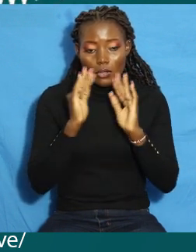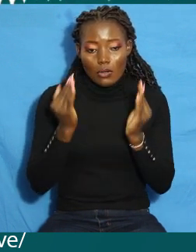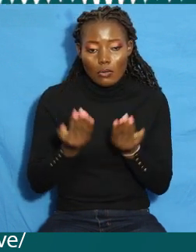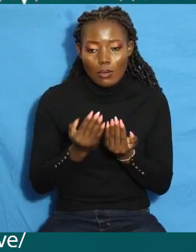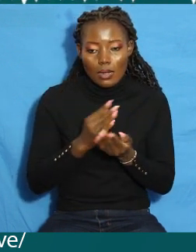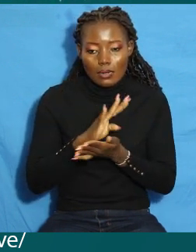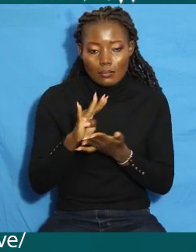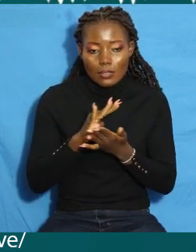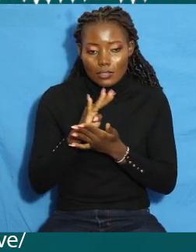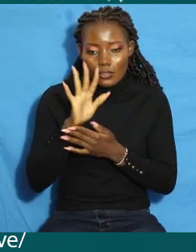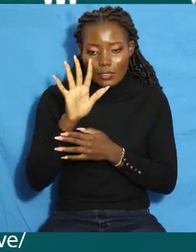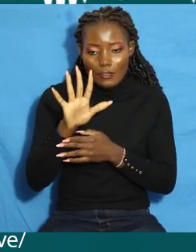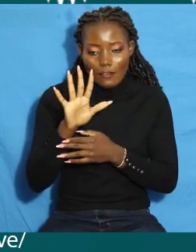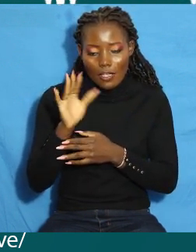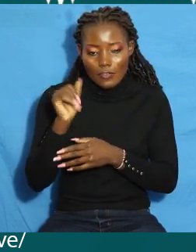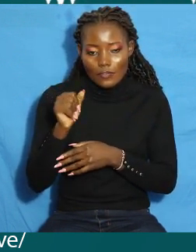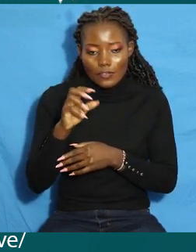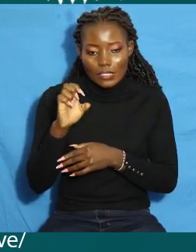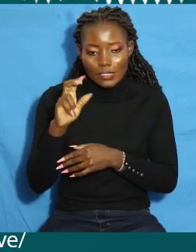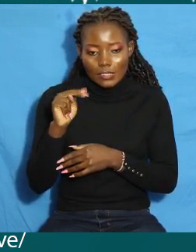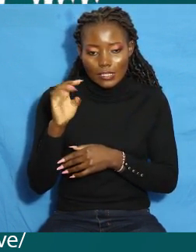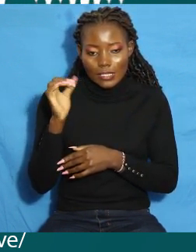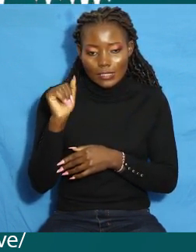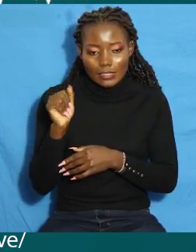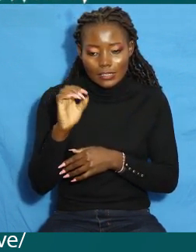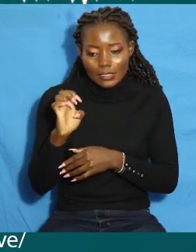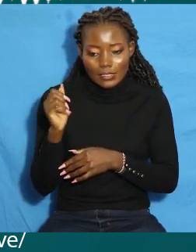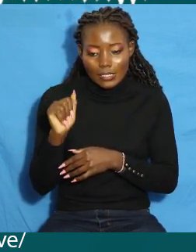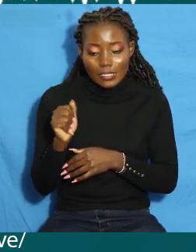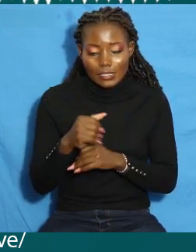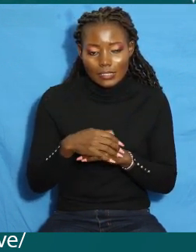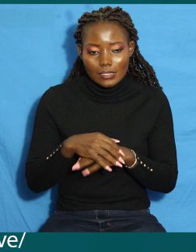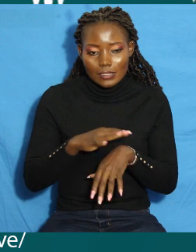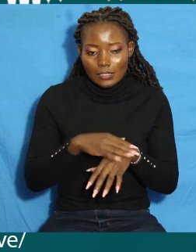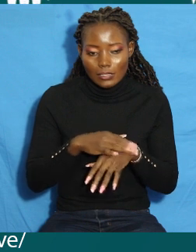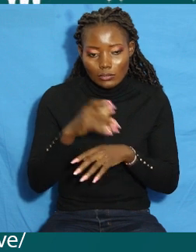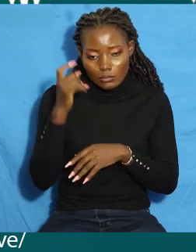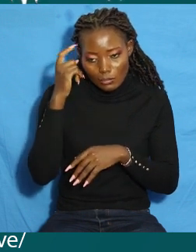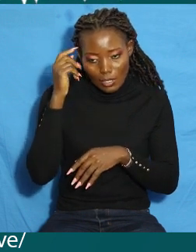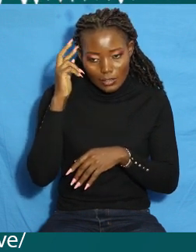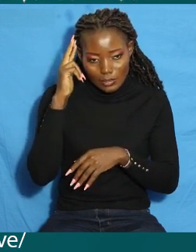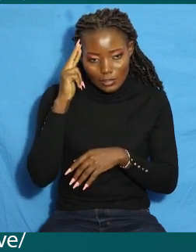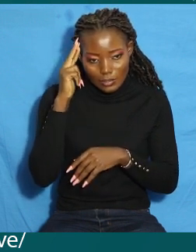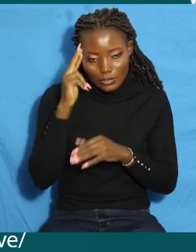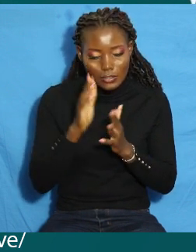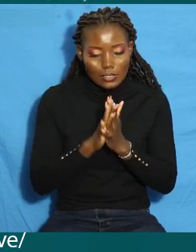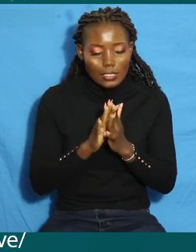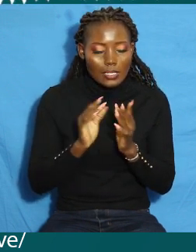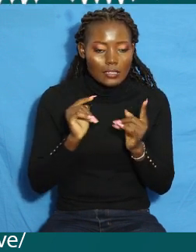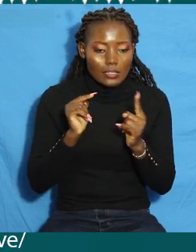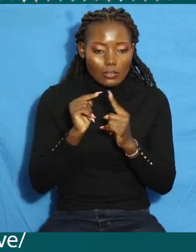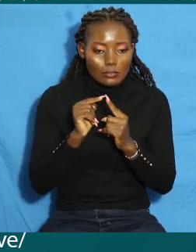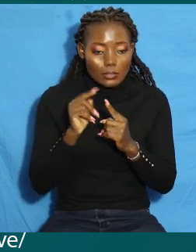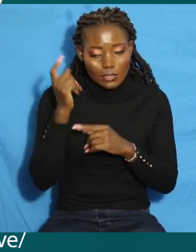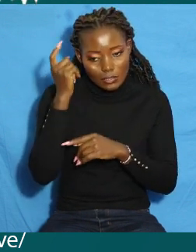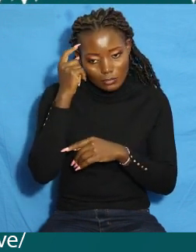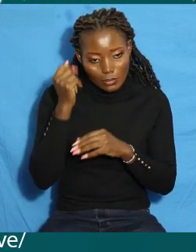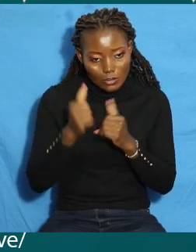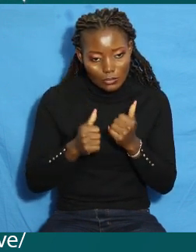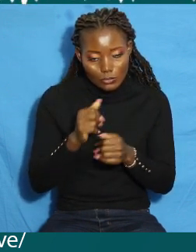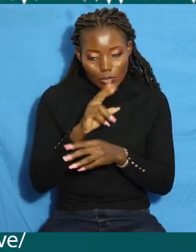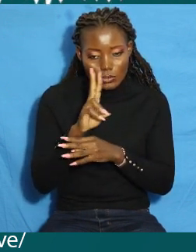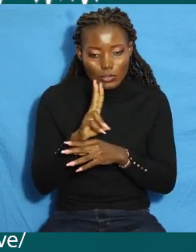on our five senses. It's our logic mind, the reasoning and the objective mind that we use to